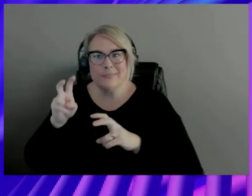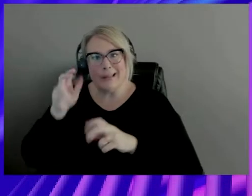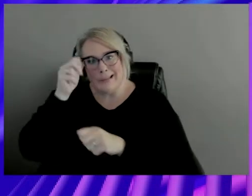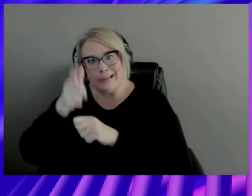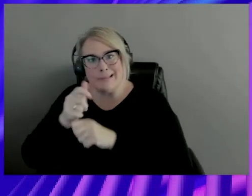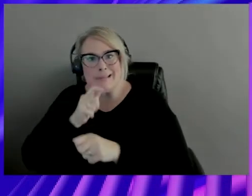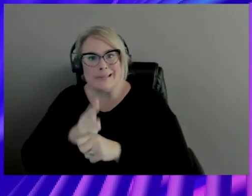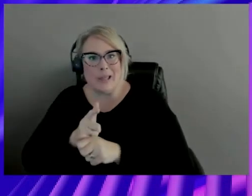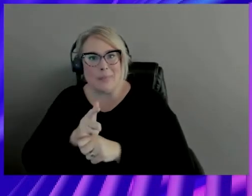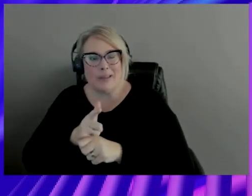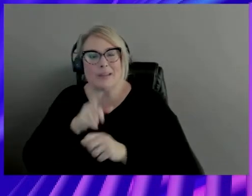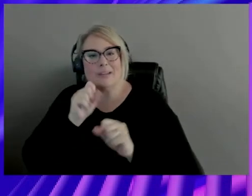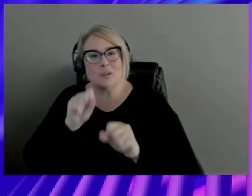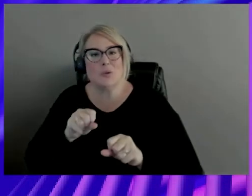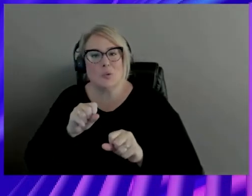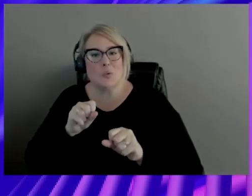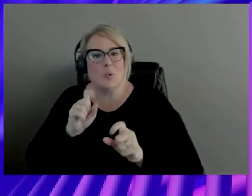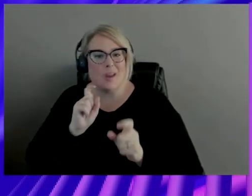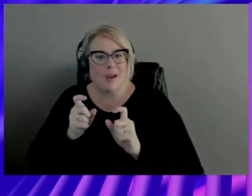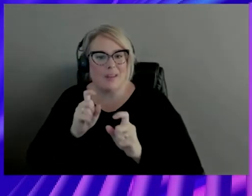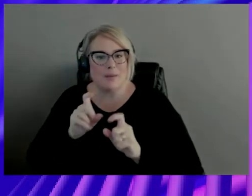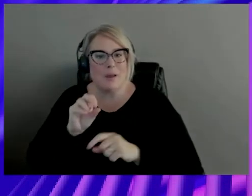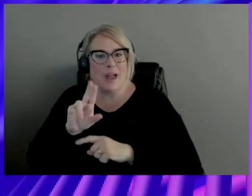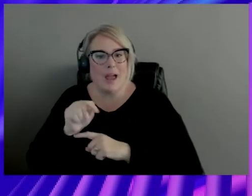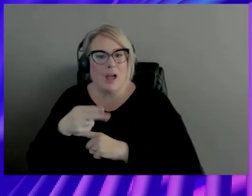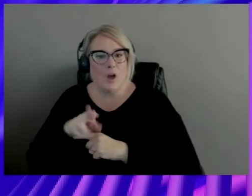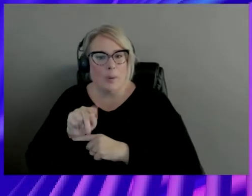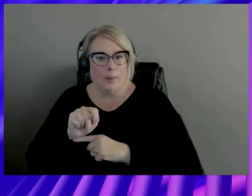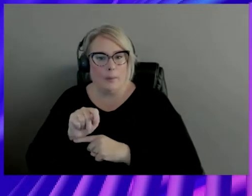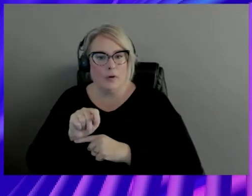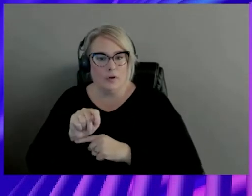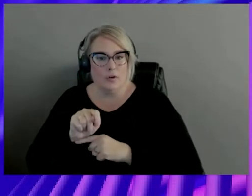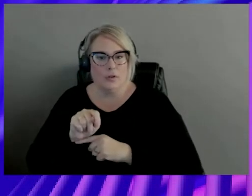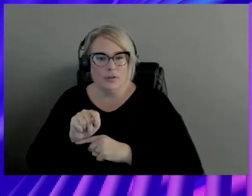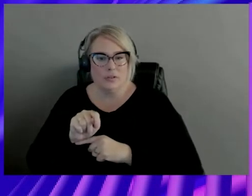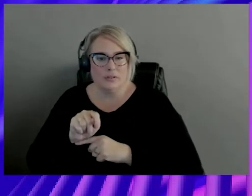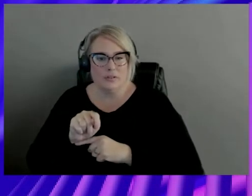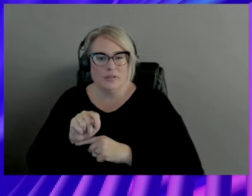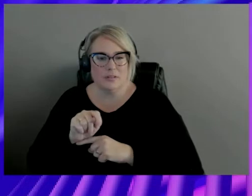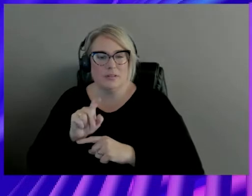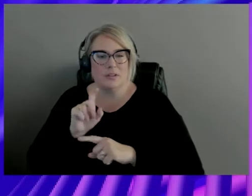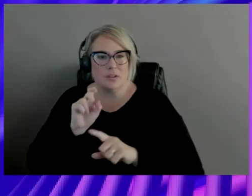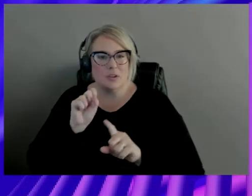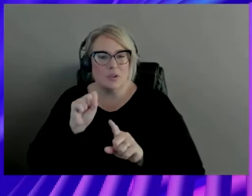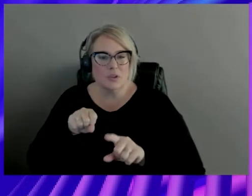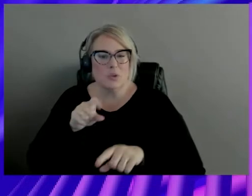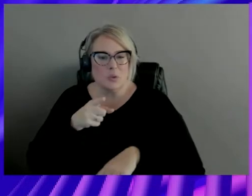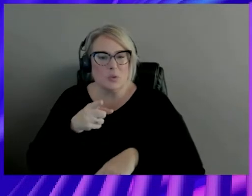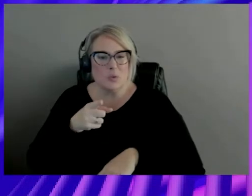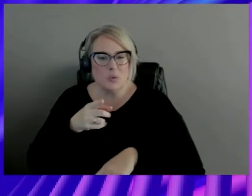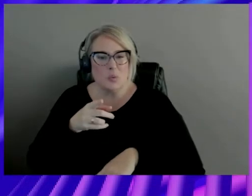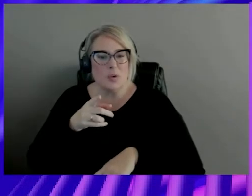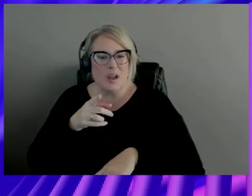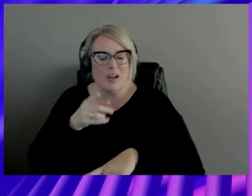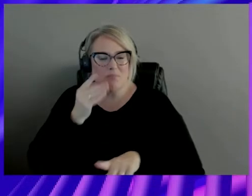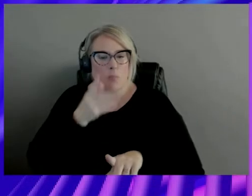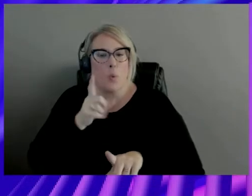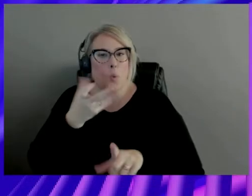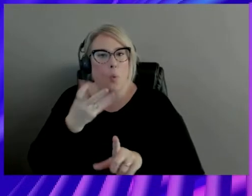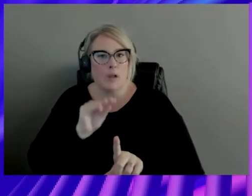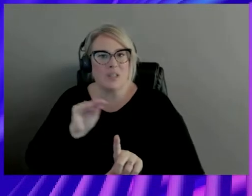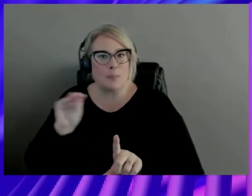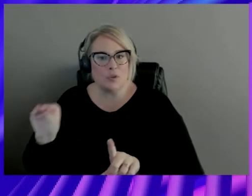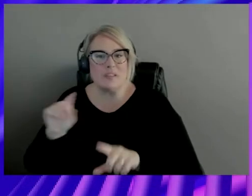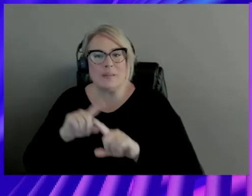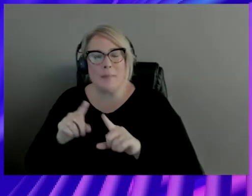could customize the output. There is a switch you could pass in to say where you want it to be persisted. But I'm going to just go and add